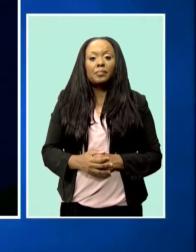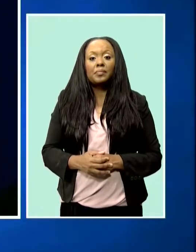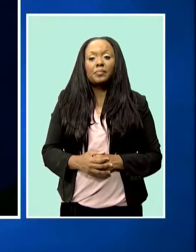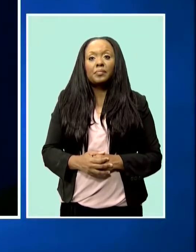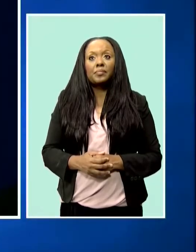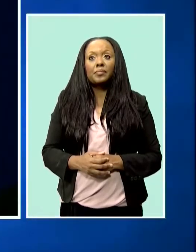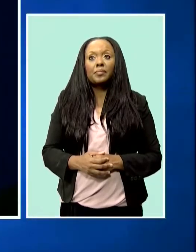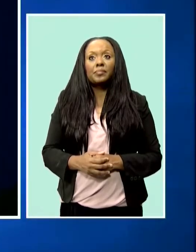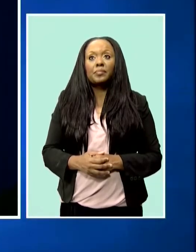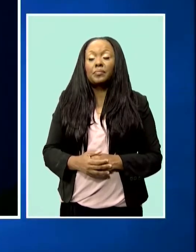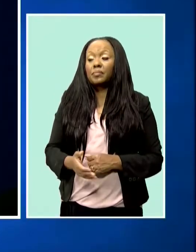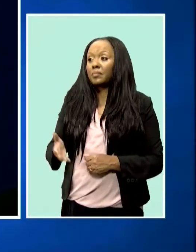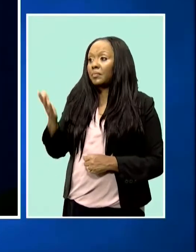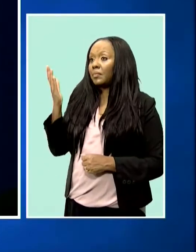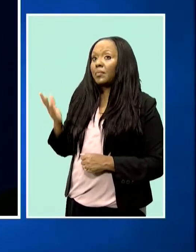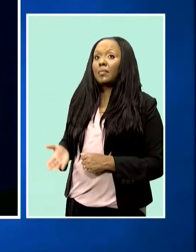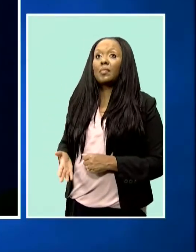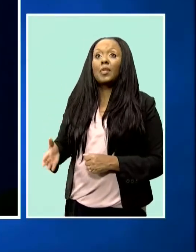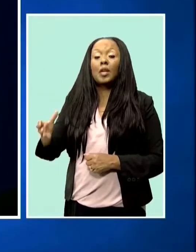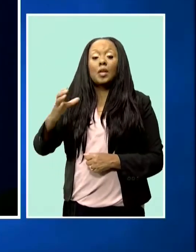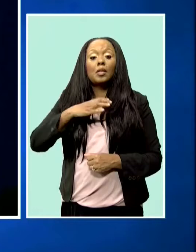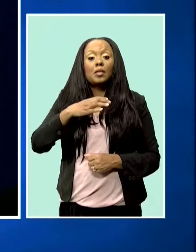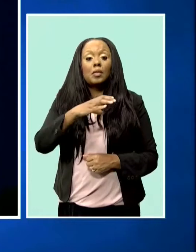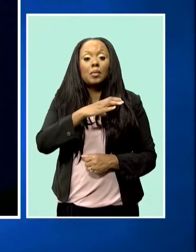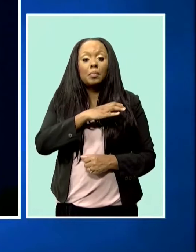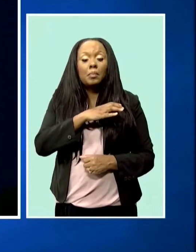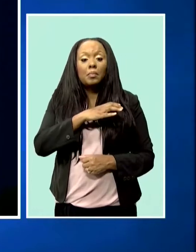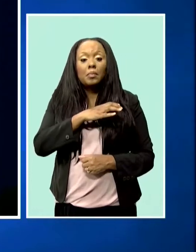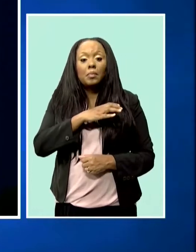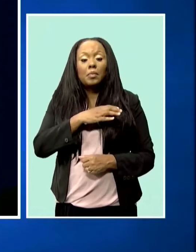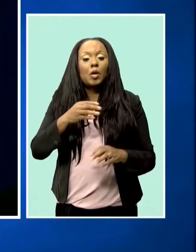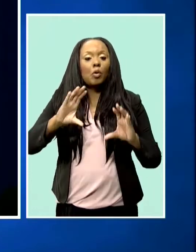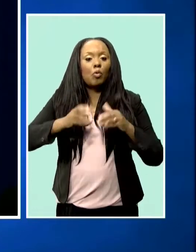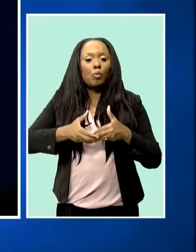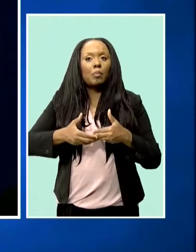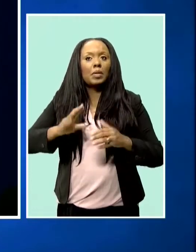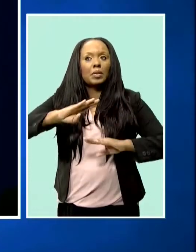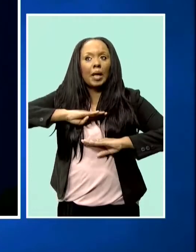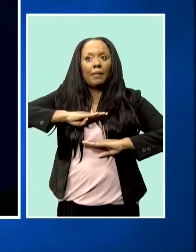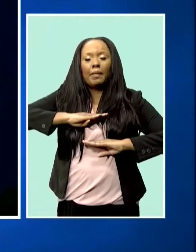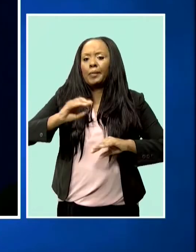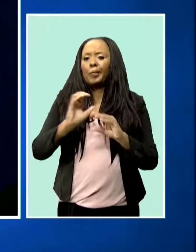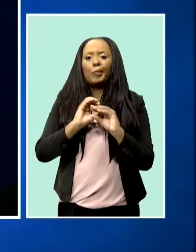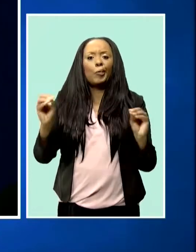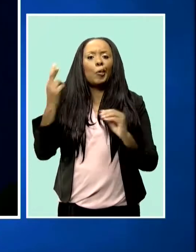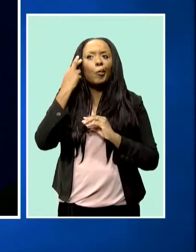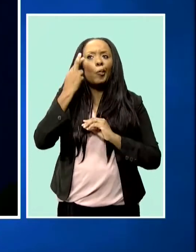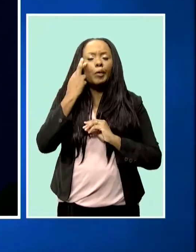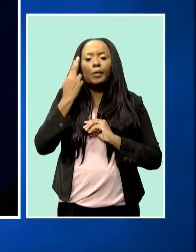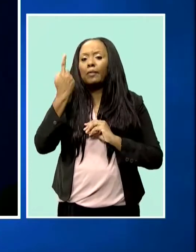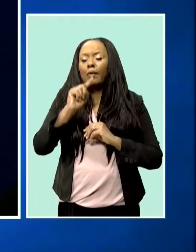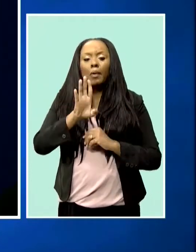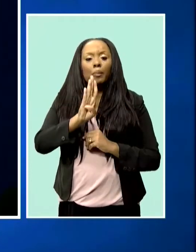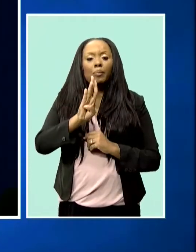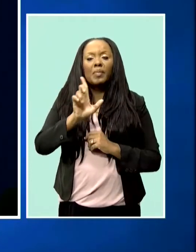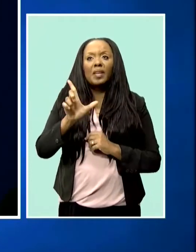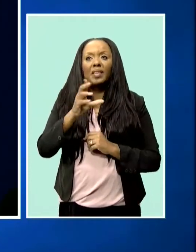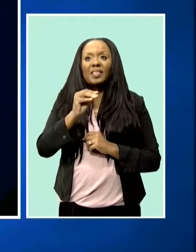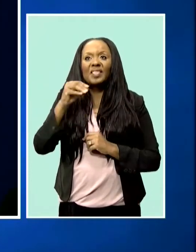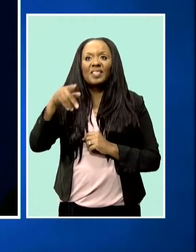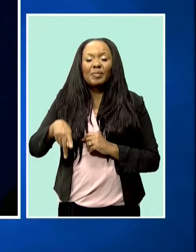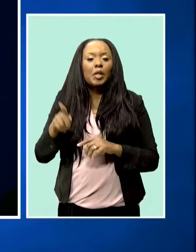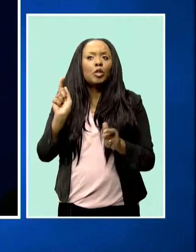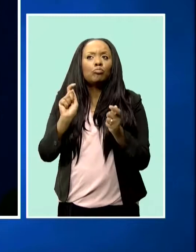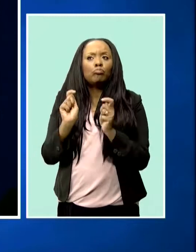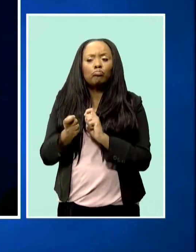The Commission is satisfied that there is no reason at this stage to direct the Barbados Light and Power Company to